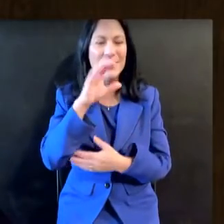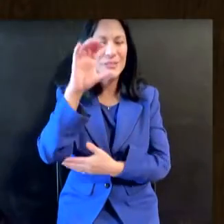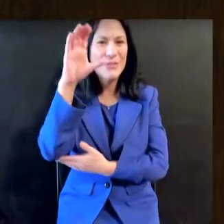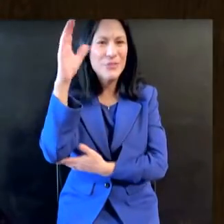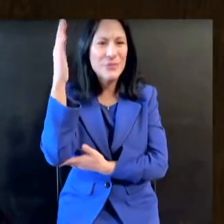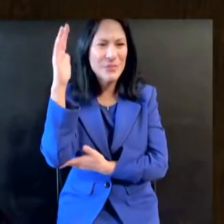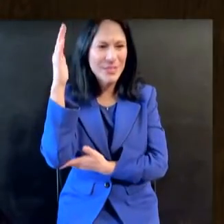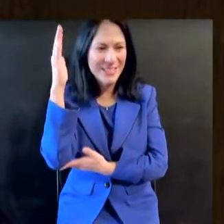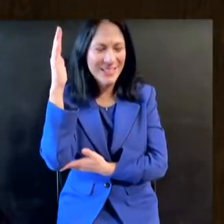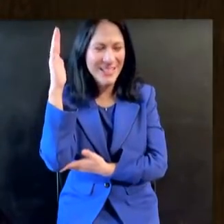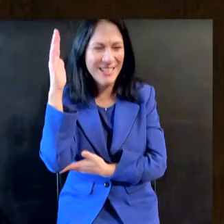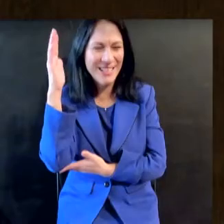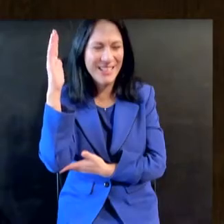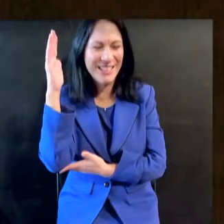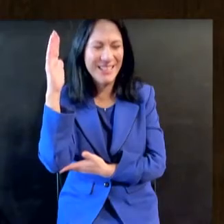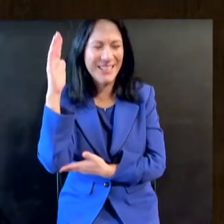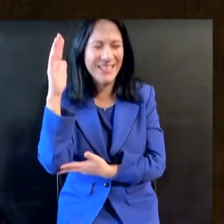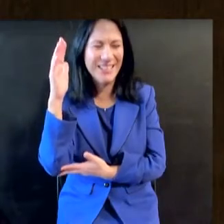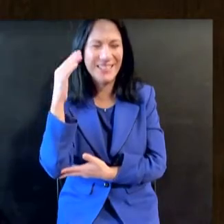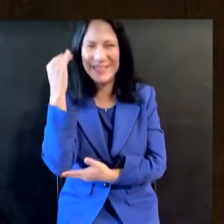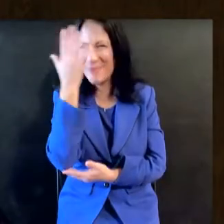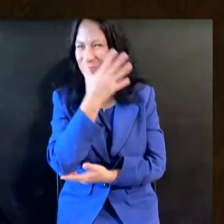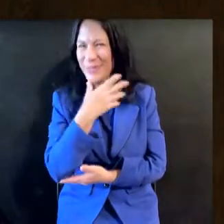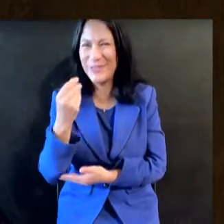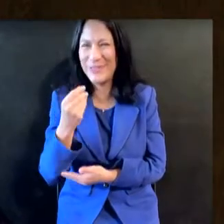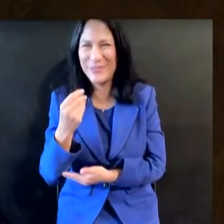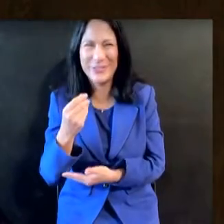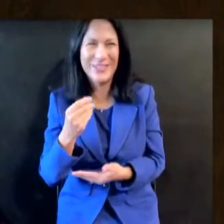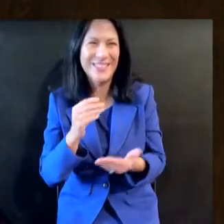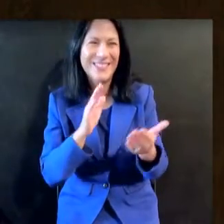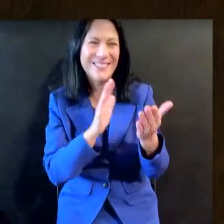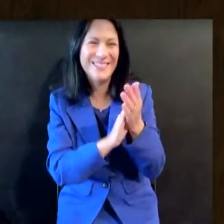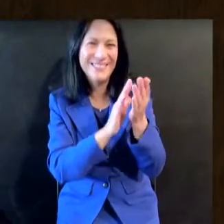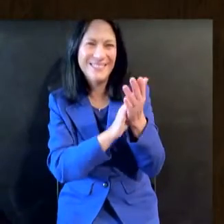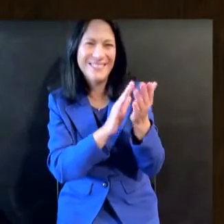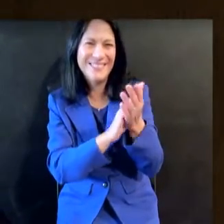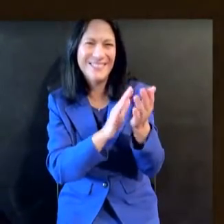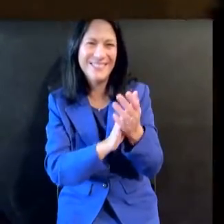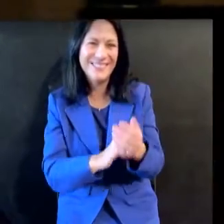pear tree, beautiful. You guys, give yourselves a hand. That was impressive.